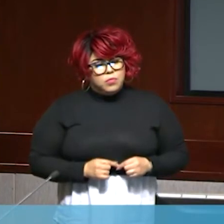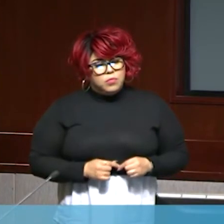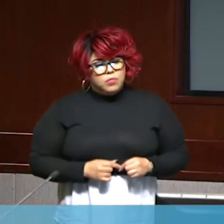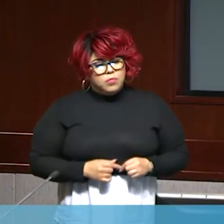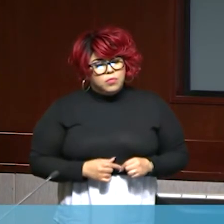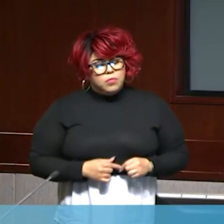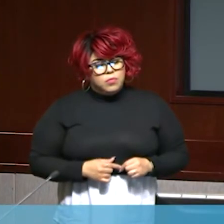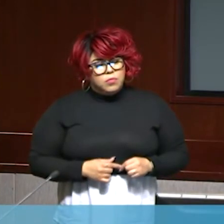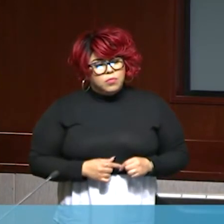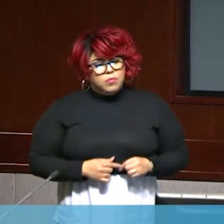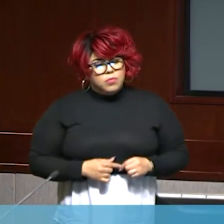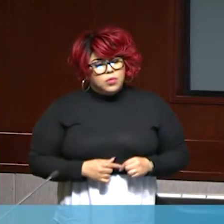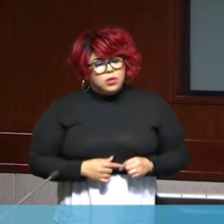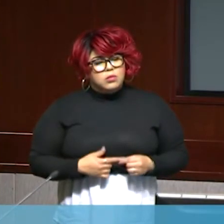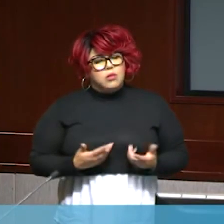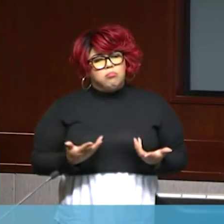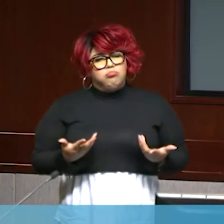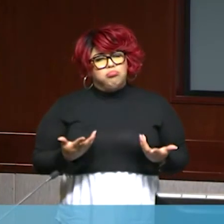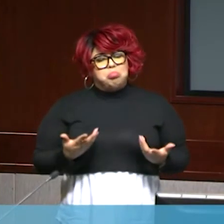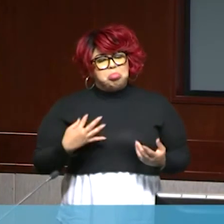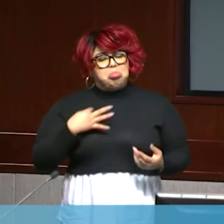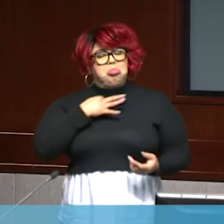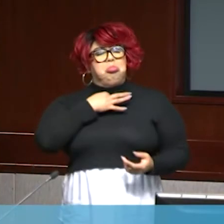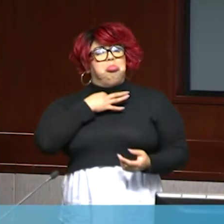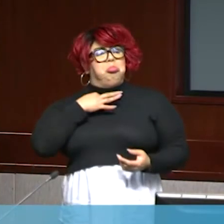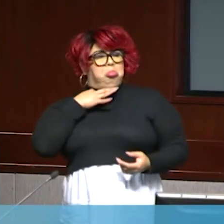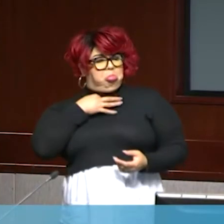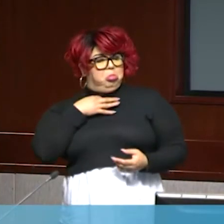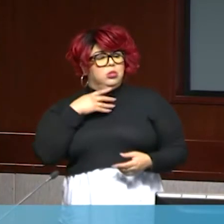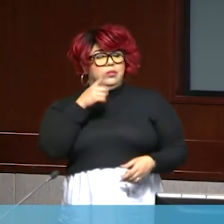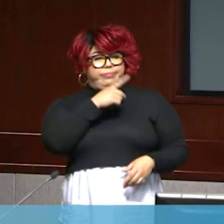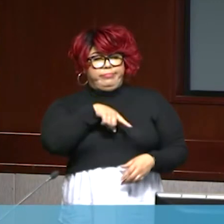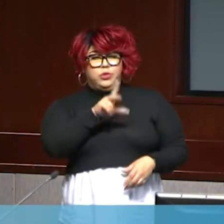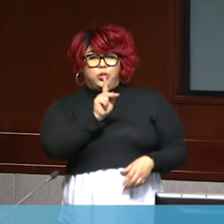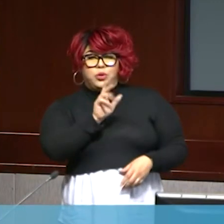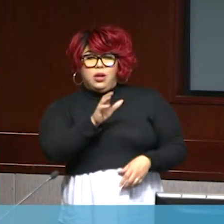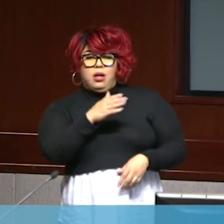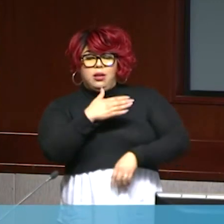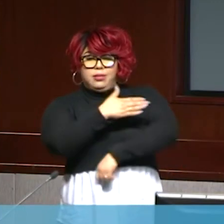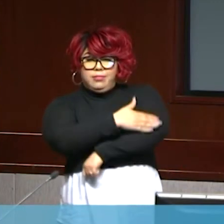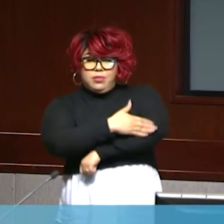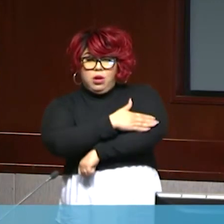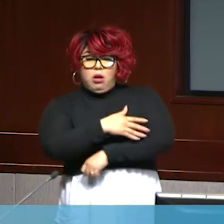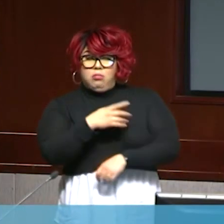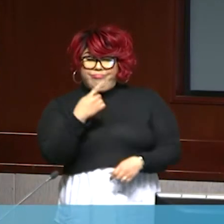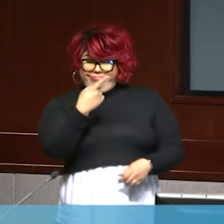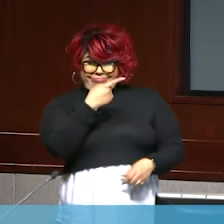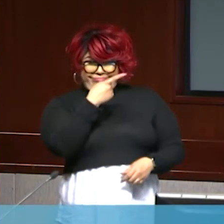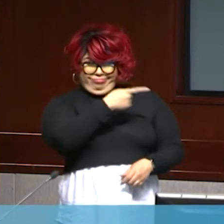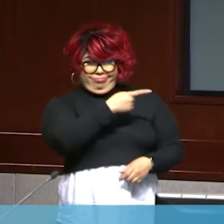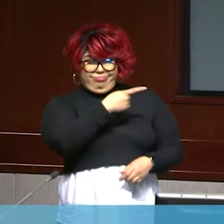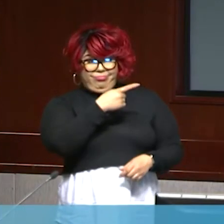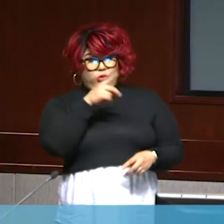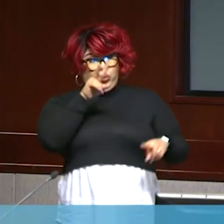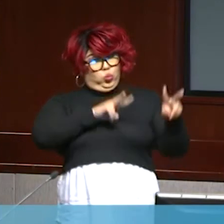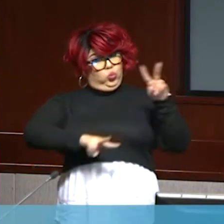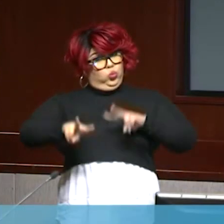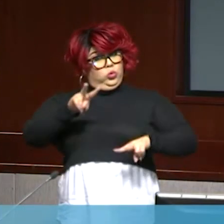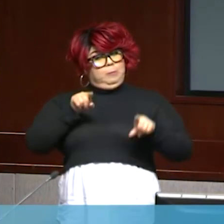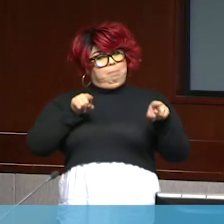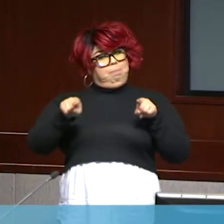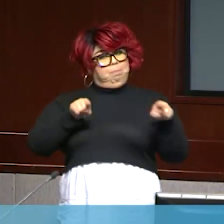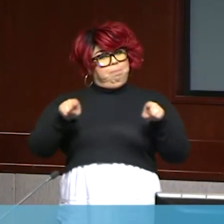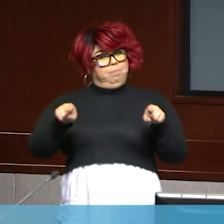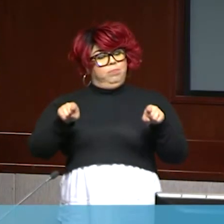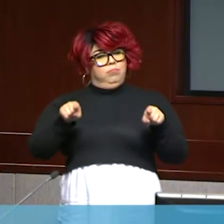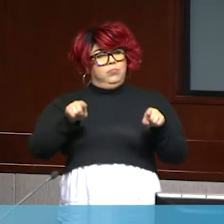7-month period. So I'm wondering if our Kern County public health officials are looking at the rate of COVID and